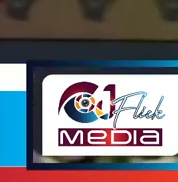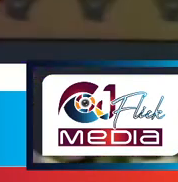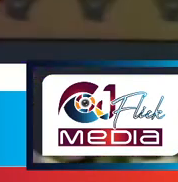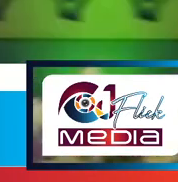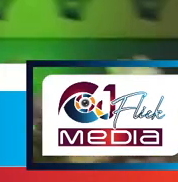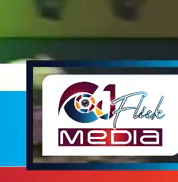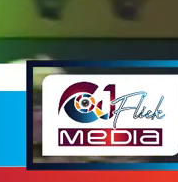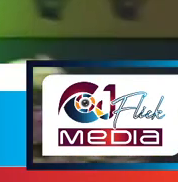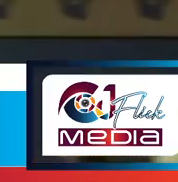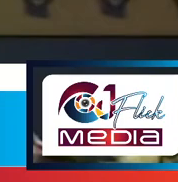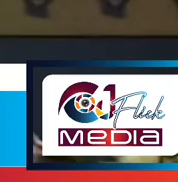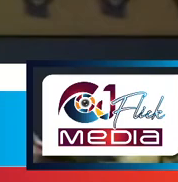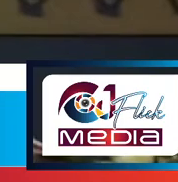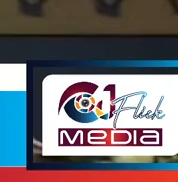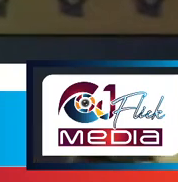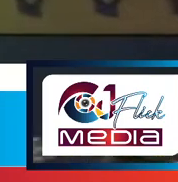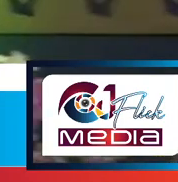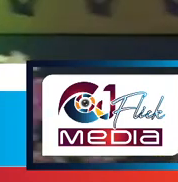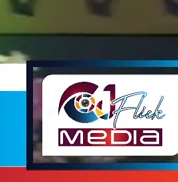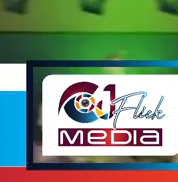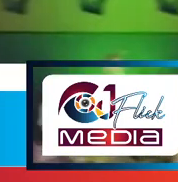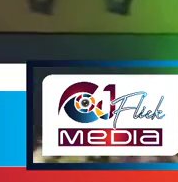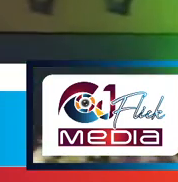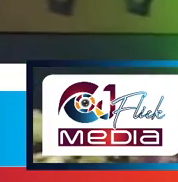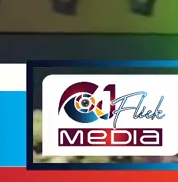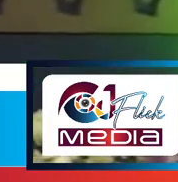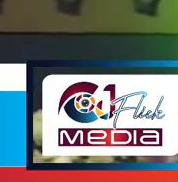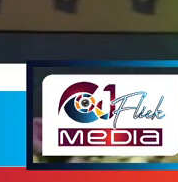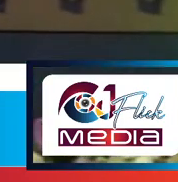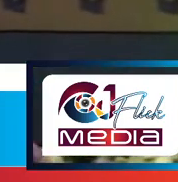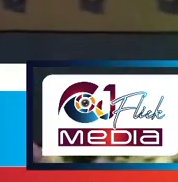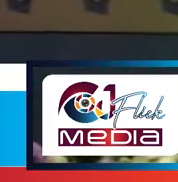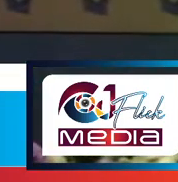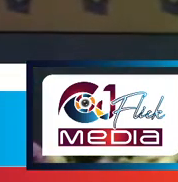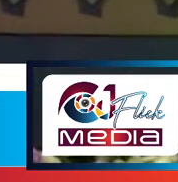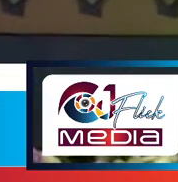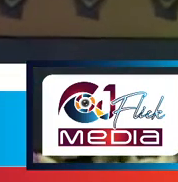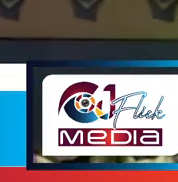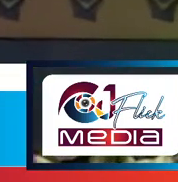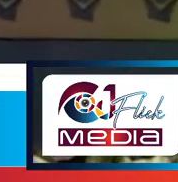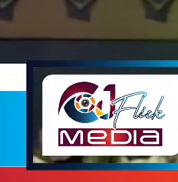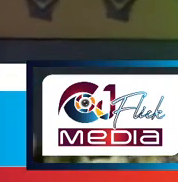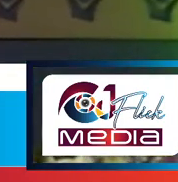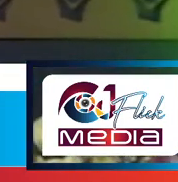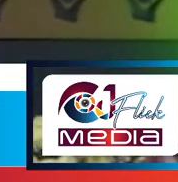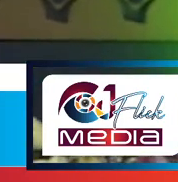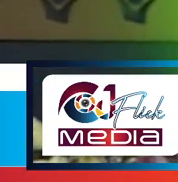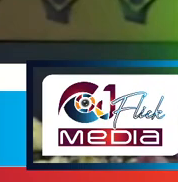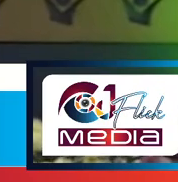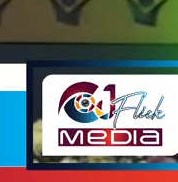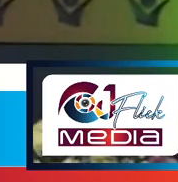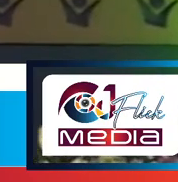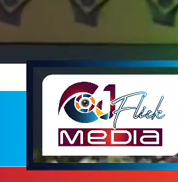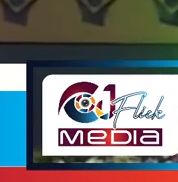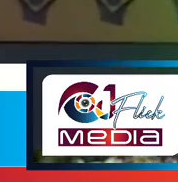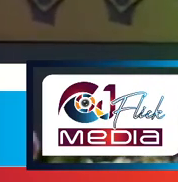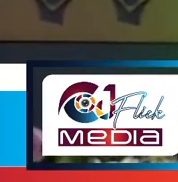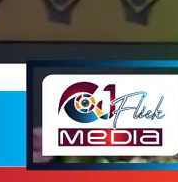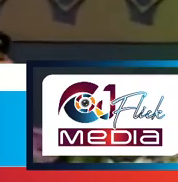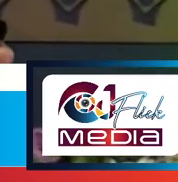first one, of course, was water. The second one is exercise. The third one is